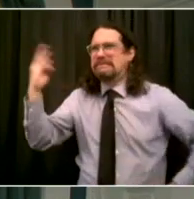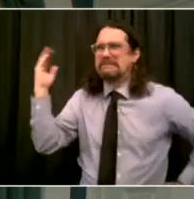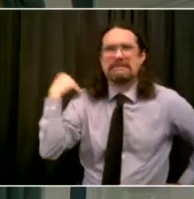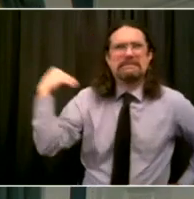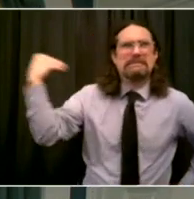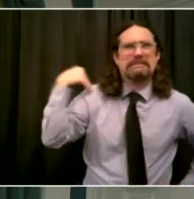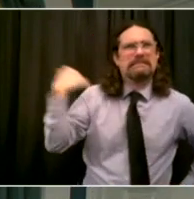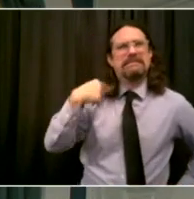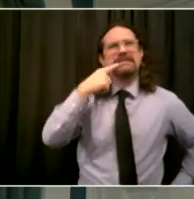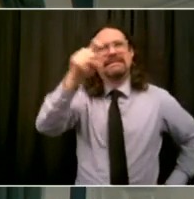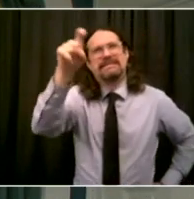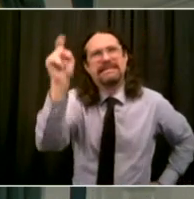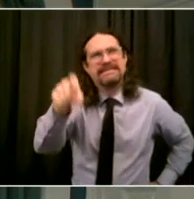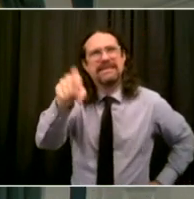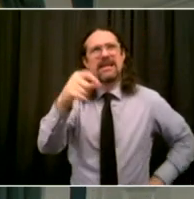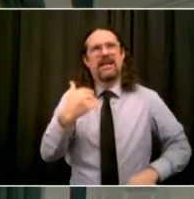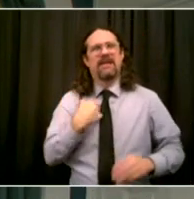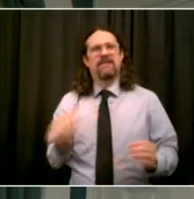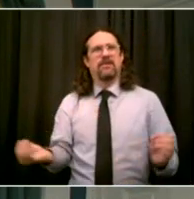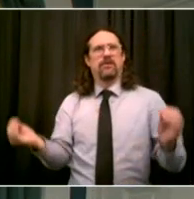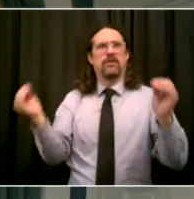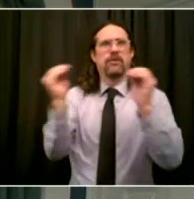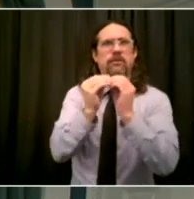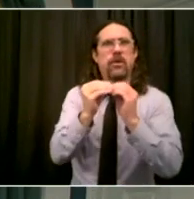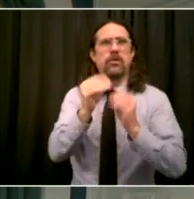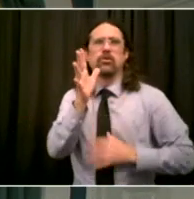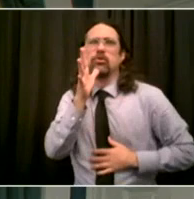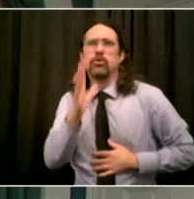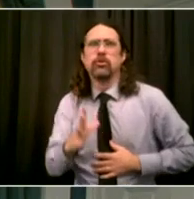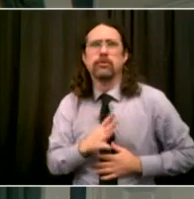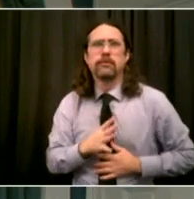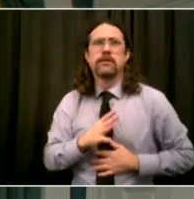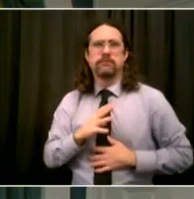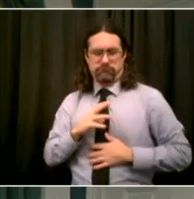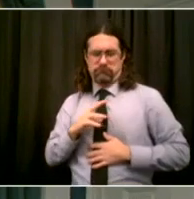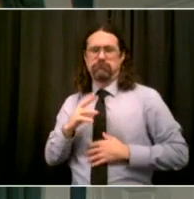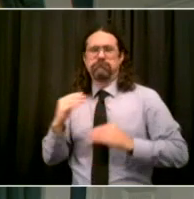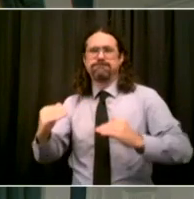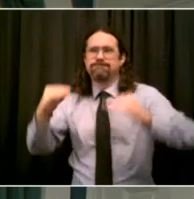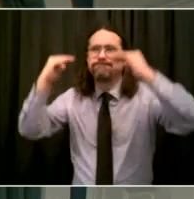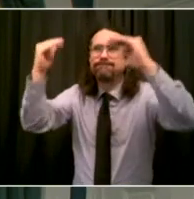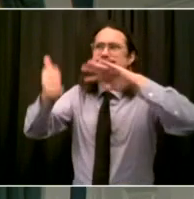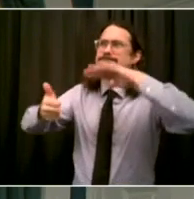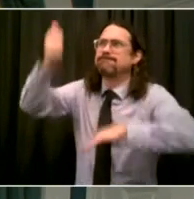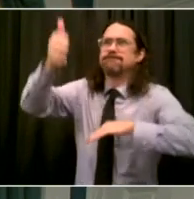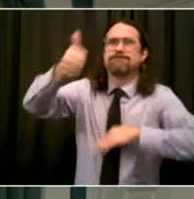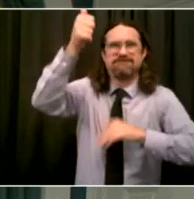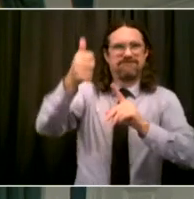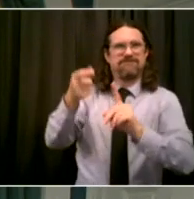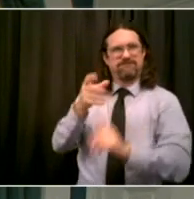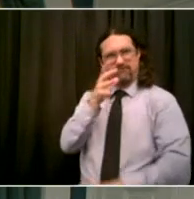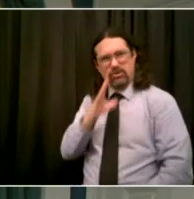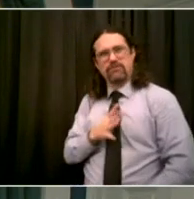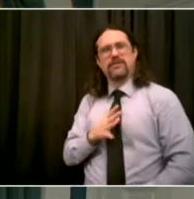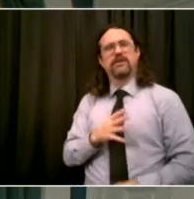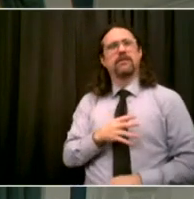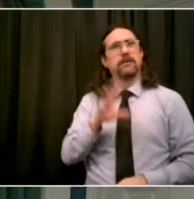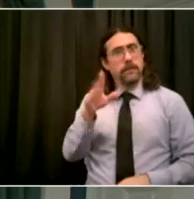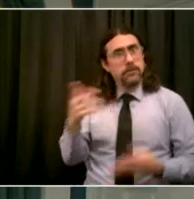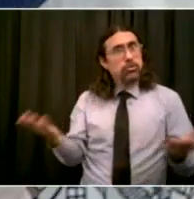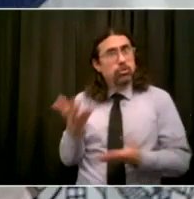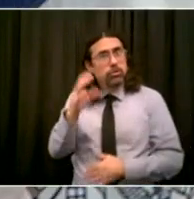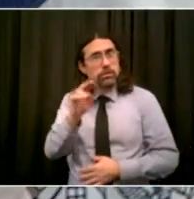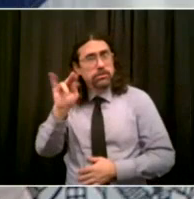could never have imagined, I could never have imagined. But if you know Dermot Shea, you know how committed he is to really